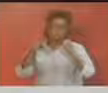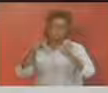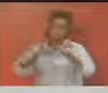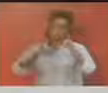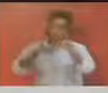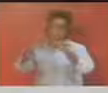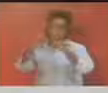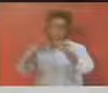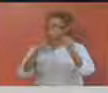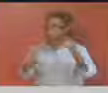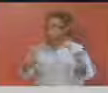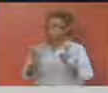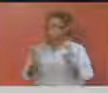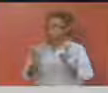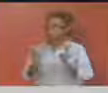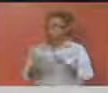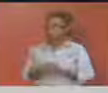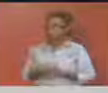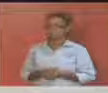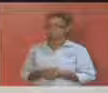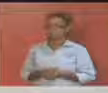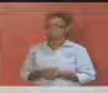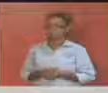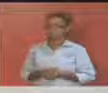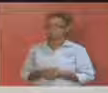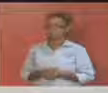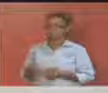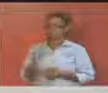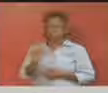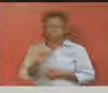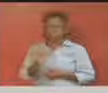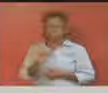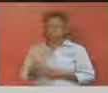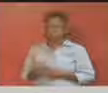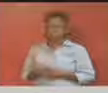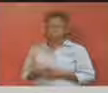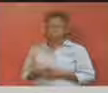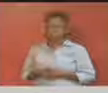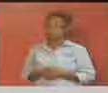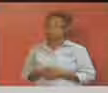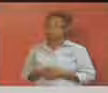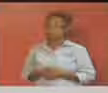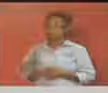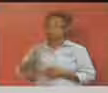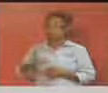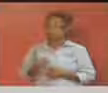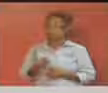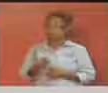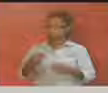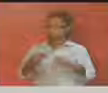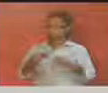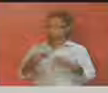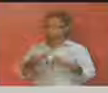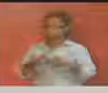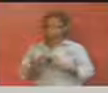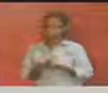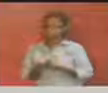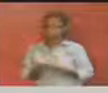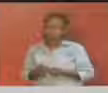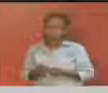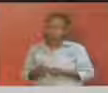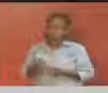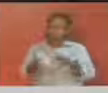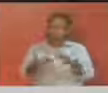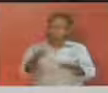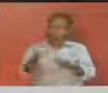In addition, you must have the consumables to go with your vaccination plan. Right now,